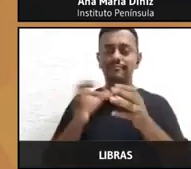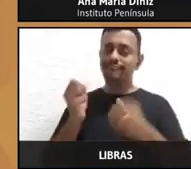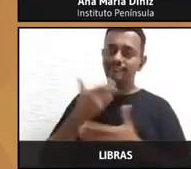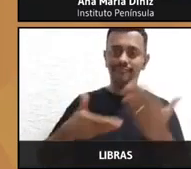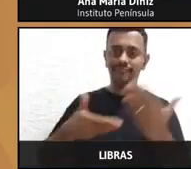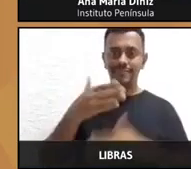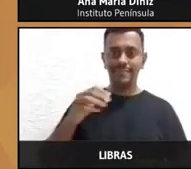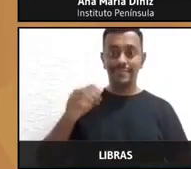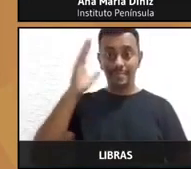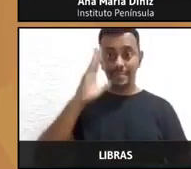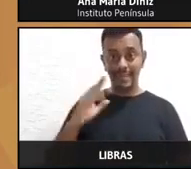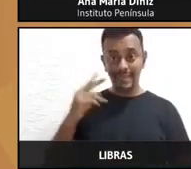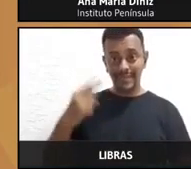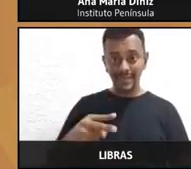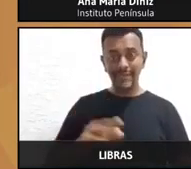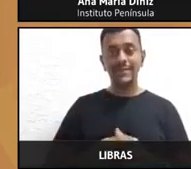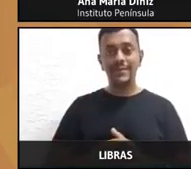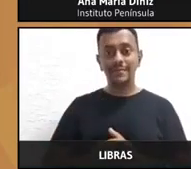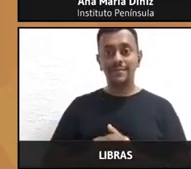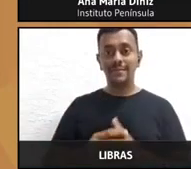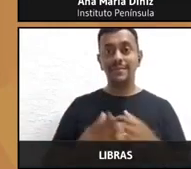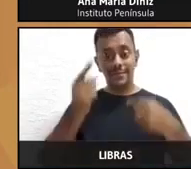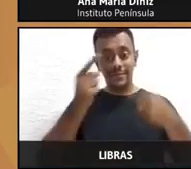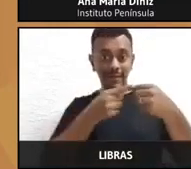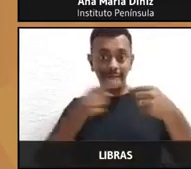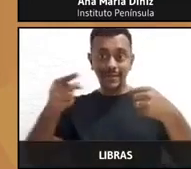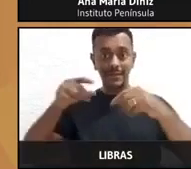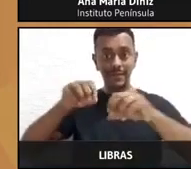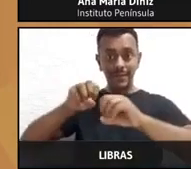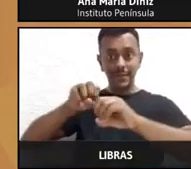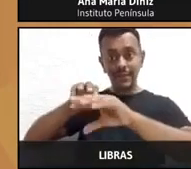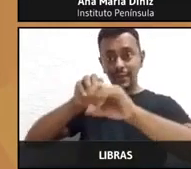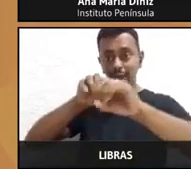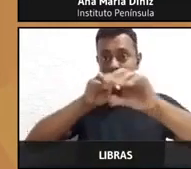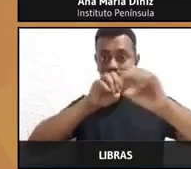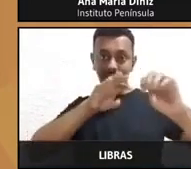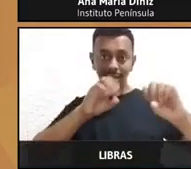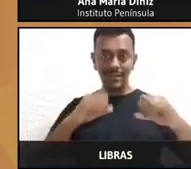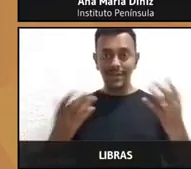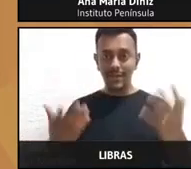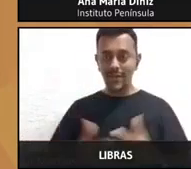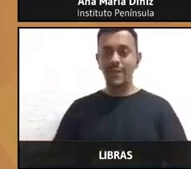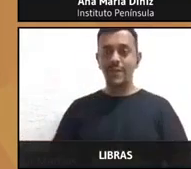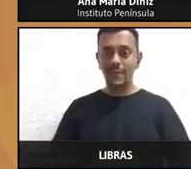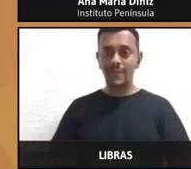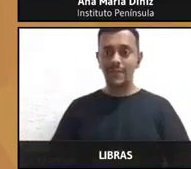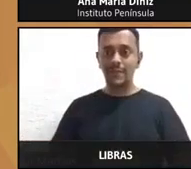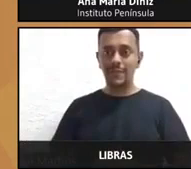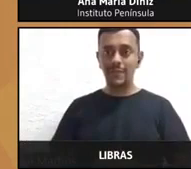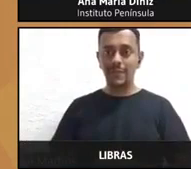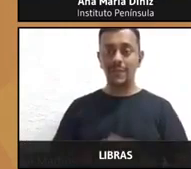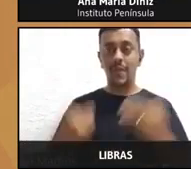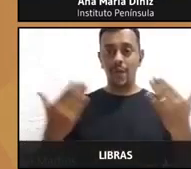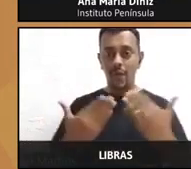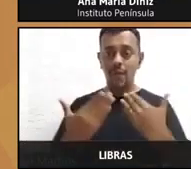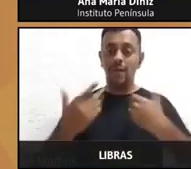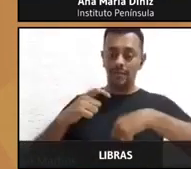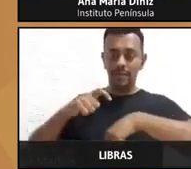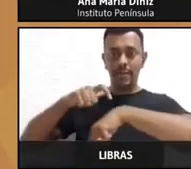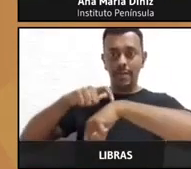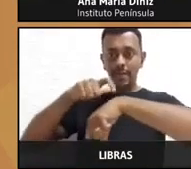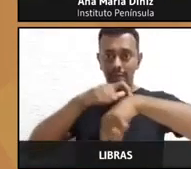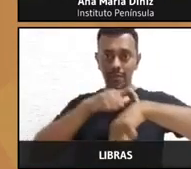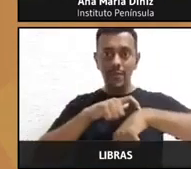To have a better education. Here in this conversation is also Ana Maria Diniz. She is president of Peninsula